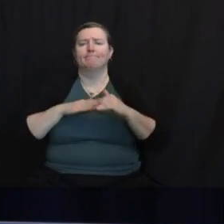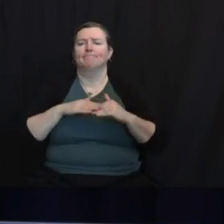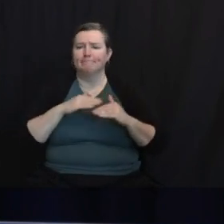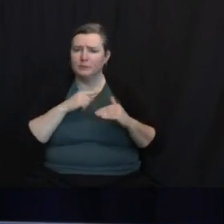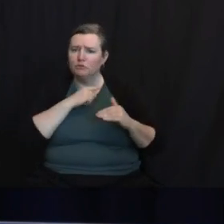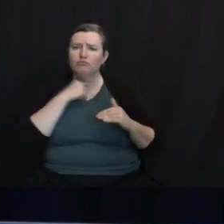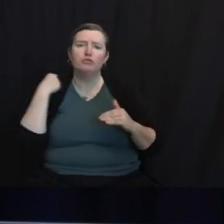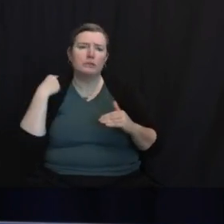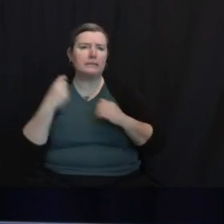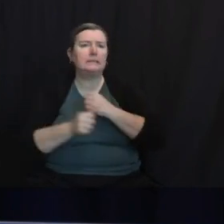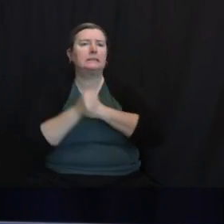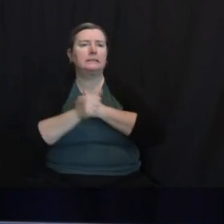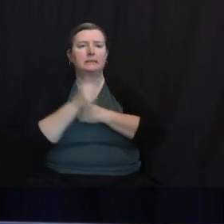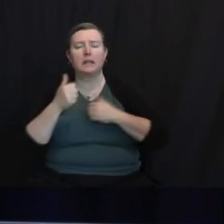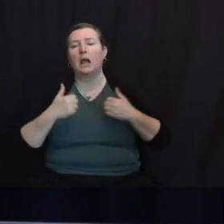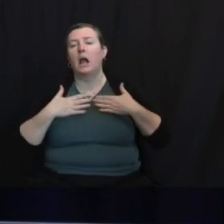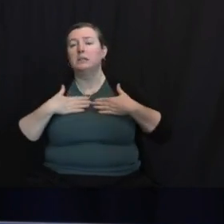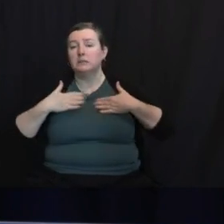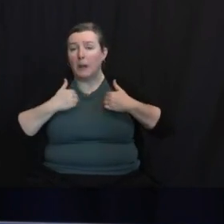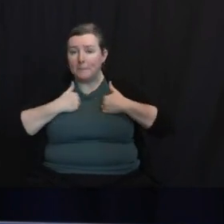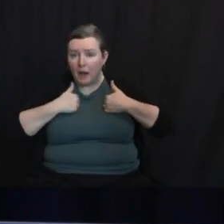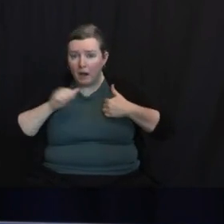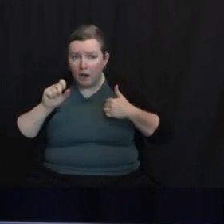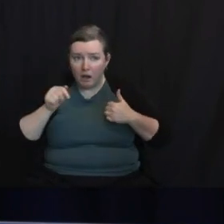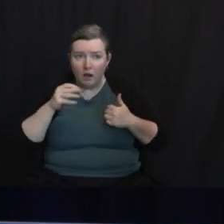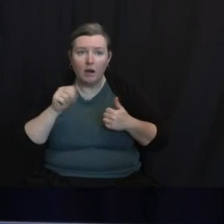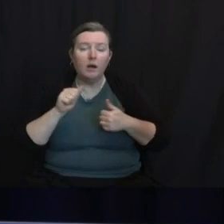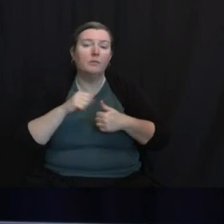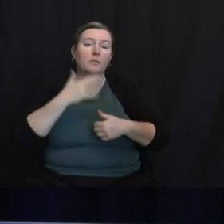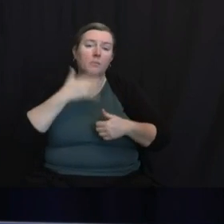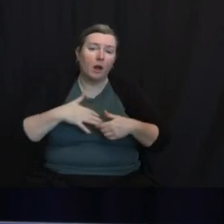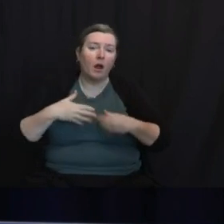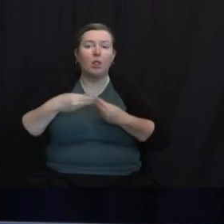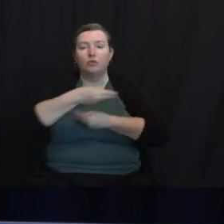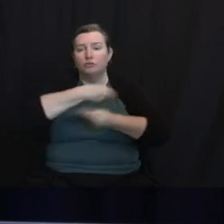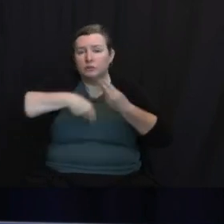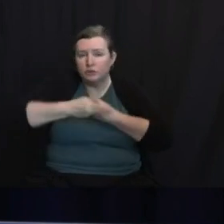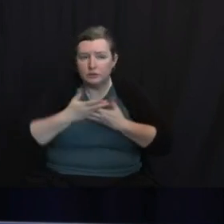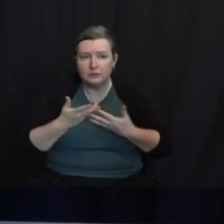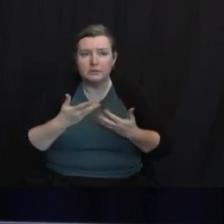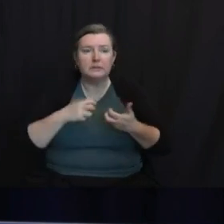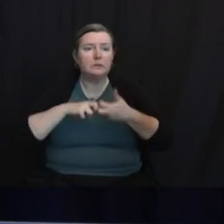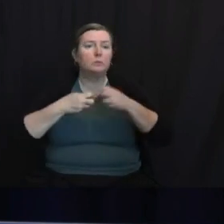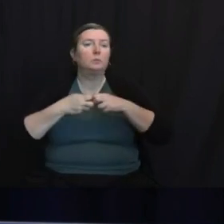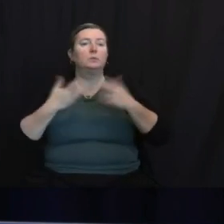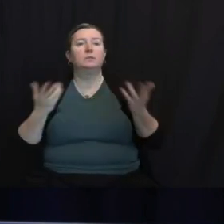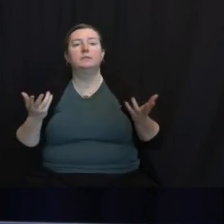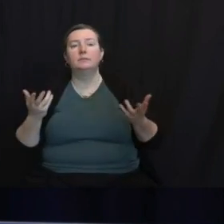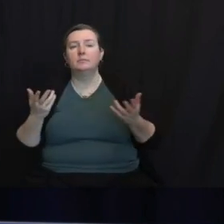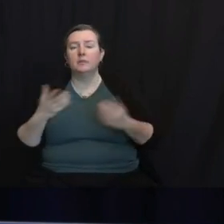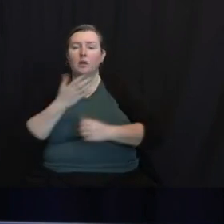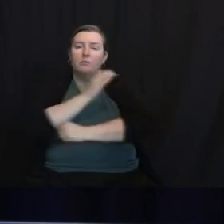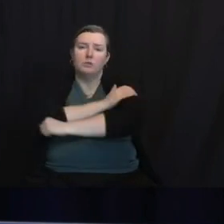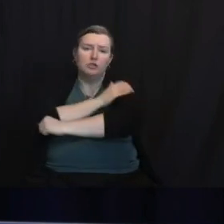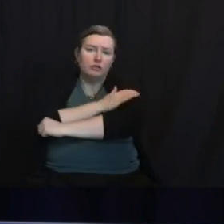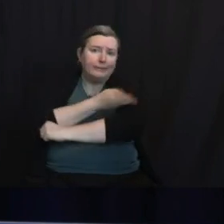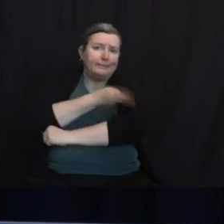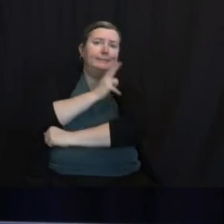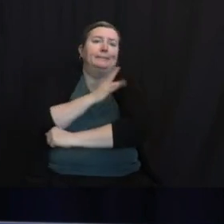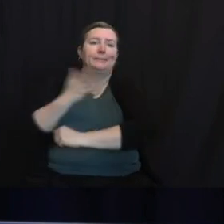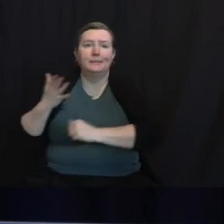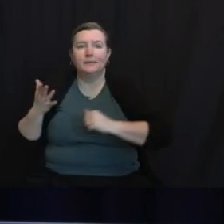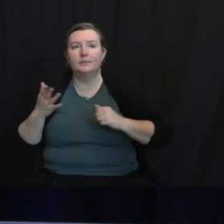asthma, cerebrovascular disease, cystic fibrosis, hypertension, immunocompromised states, liver